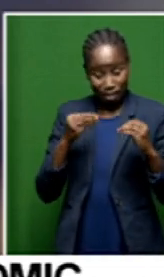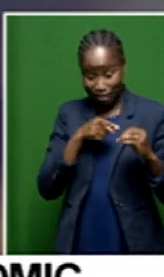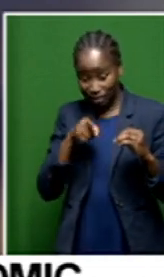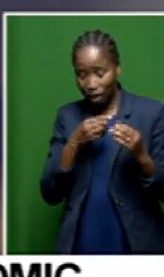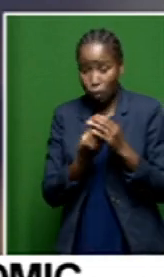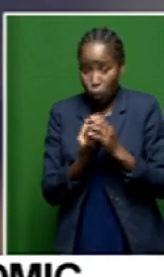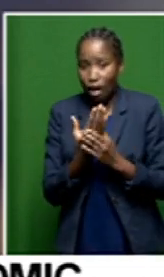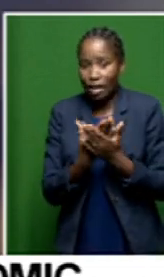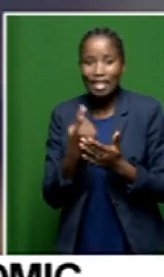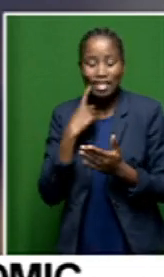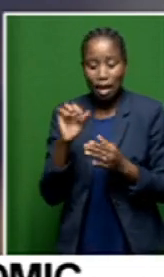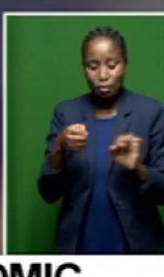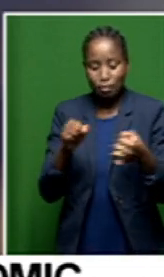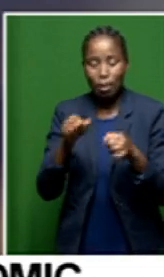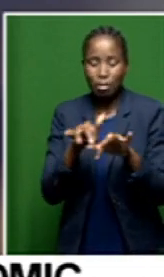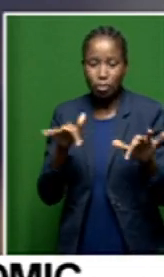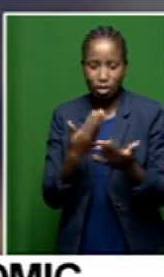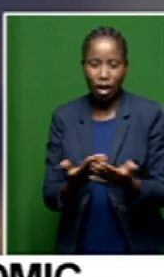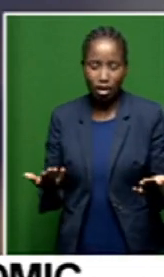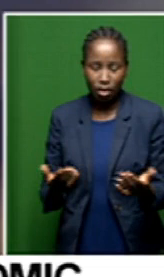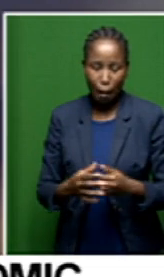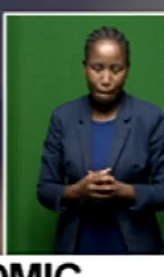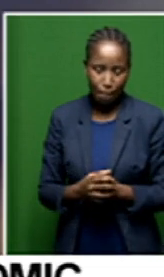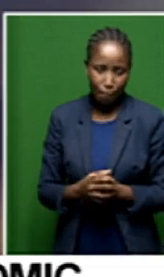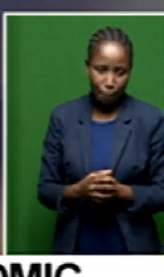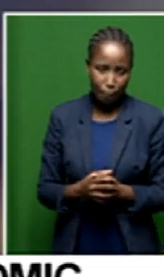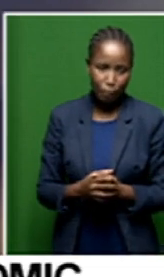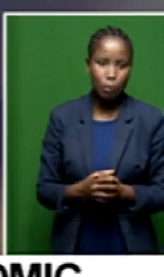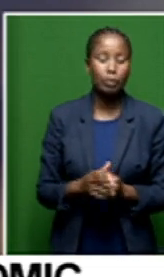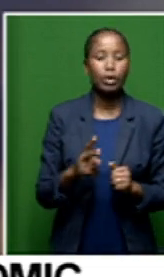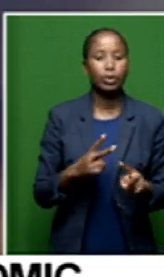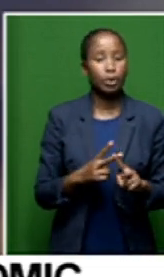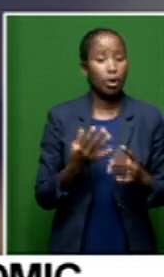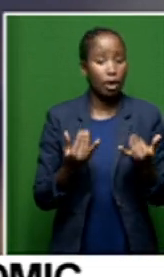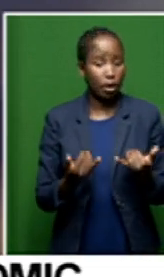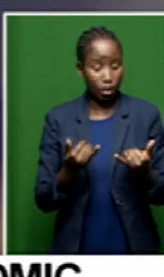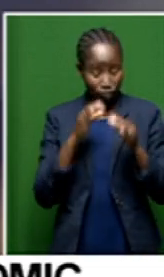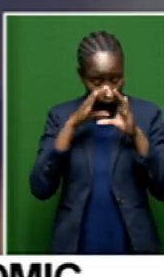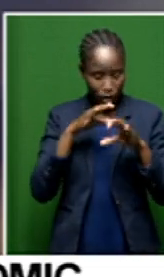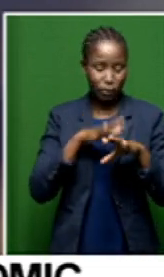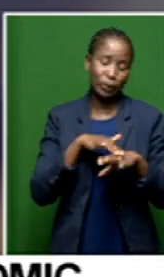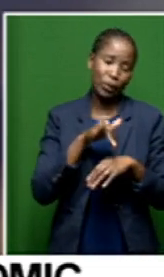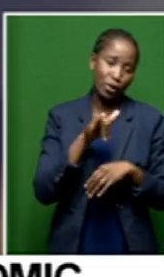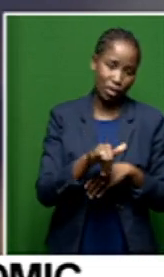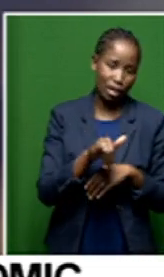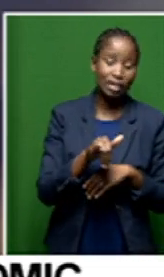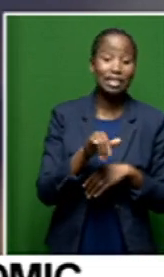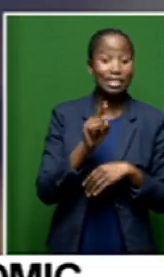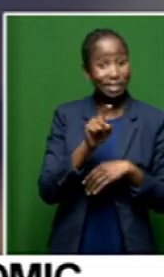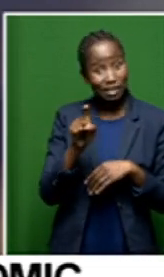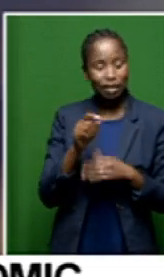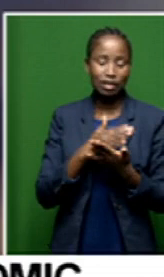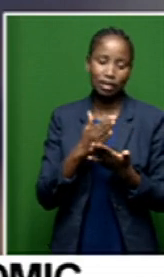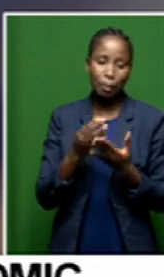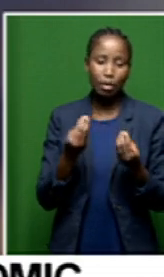And so when you look at the very bleak employment outlook that we currently are sitting within, that those are some of the things